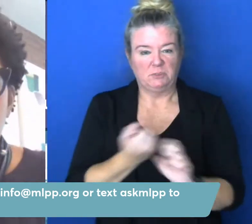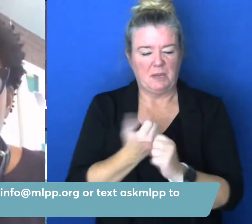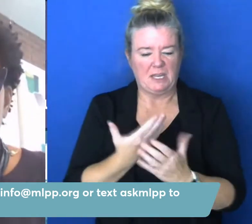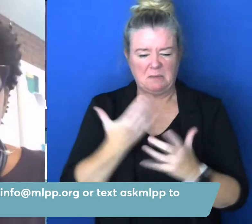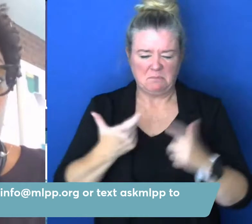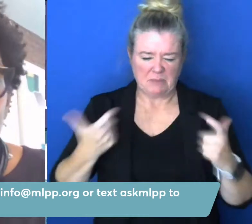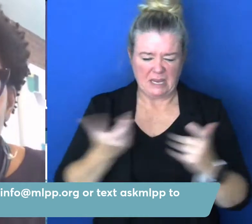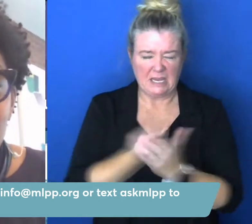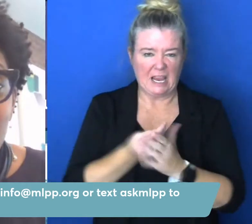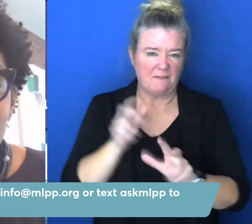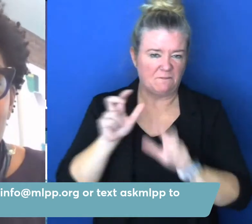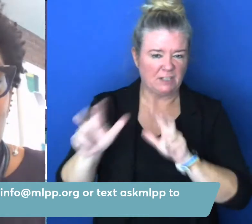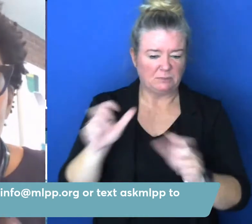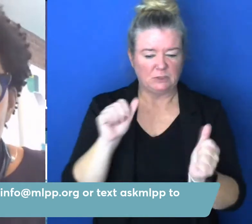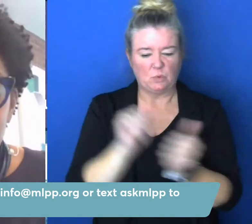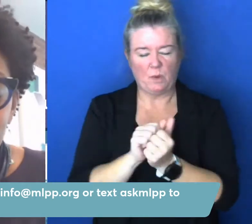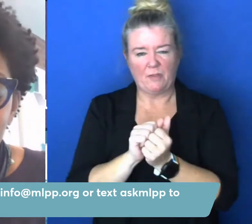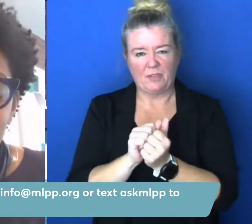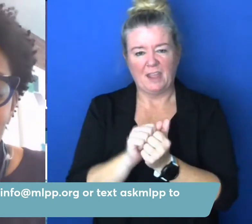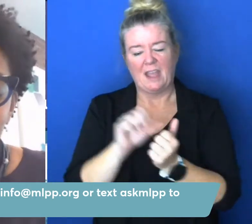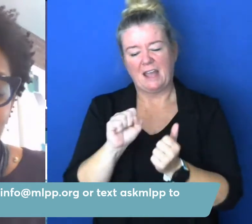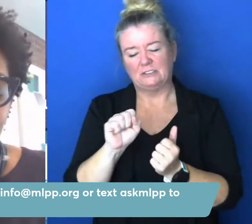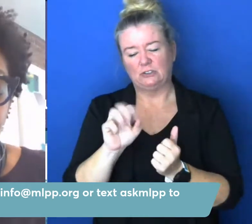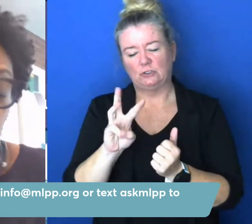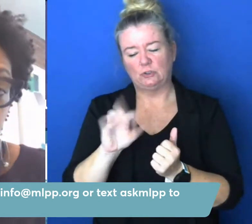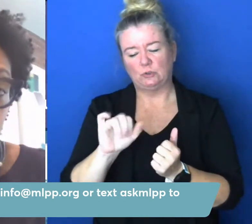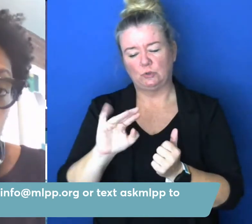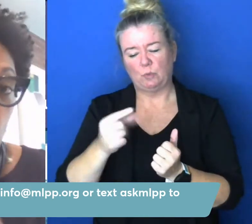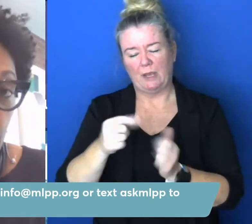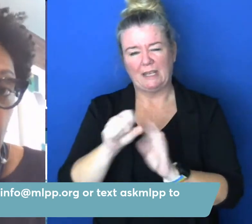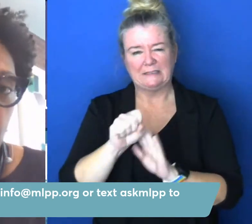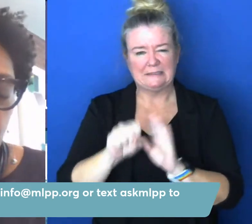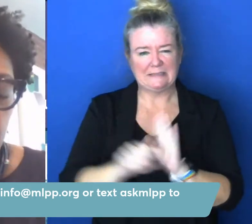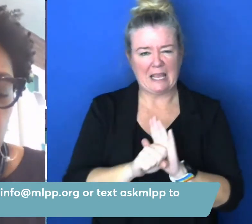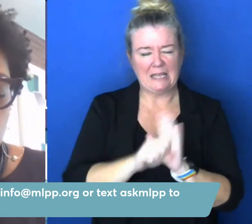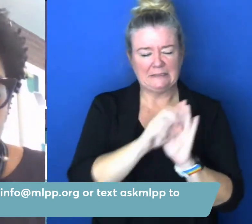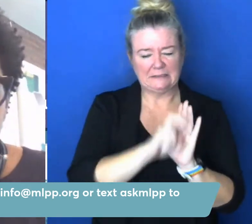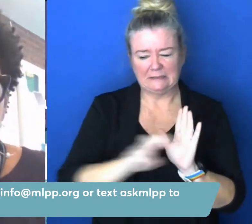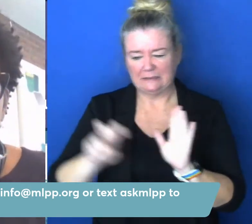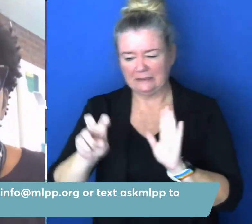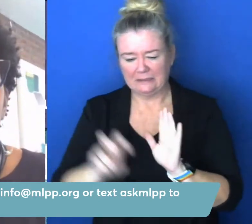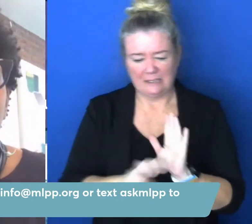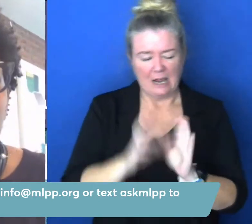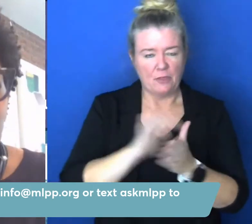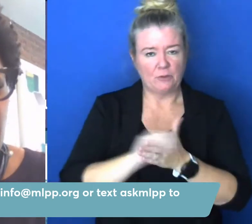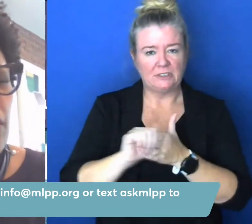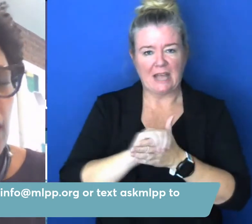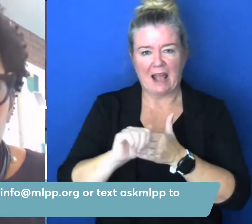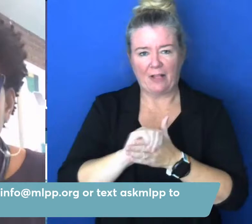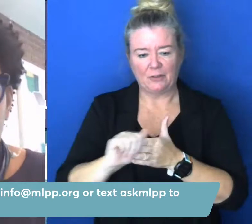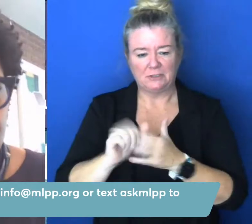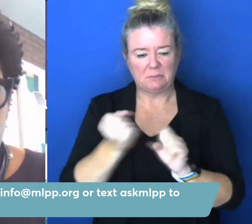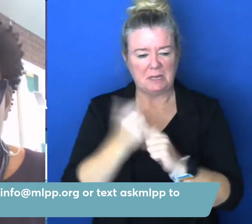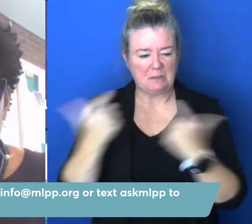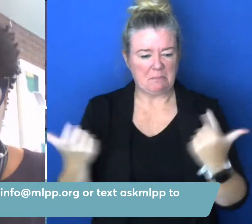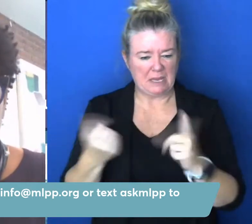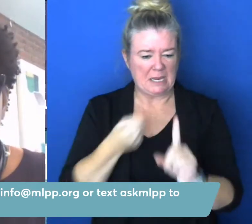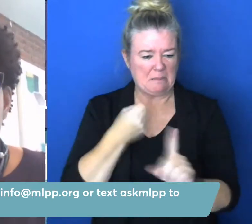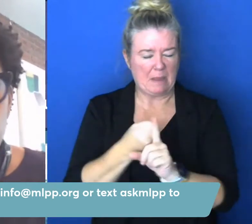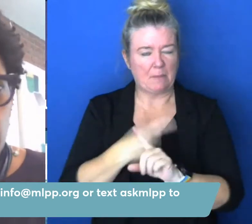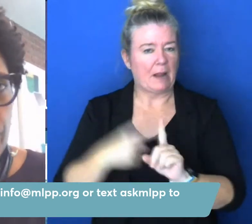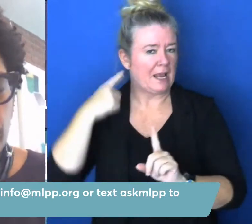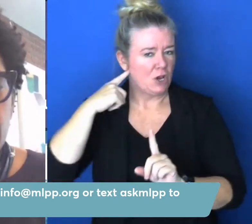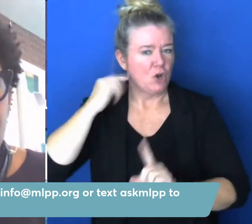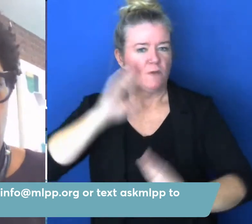investments in swing states and movement states. And these dollars are making a big difference. But I hear a lot of